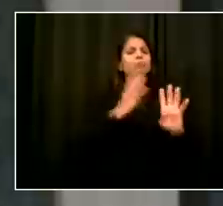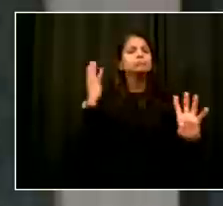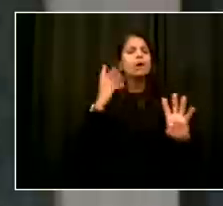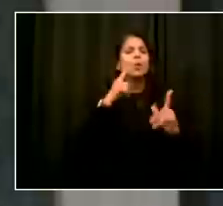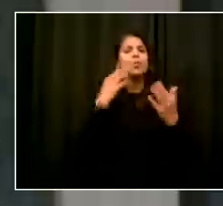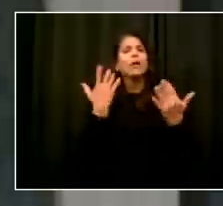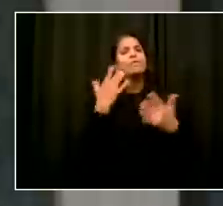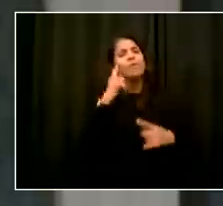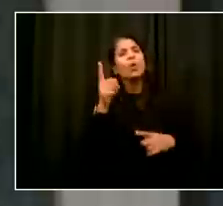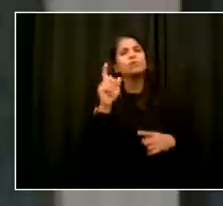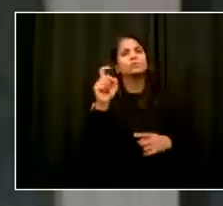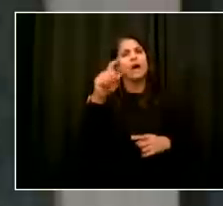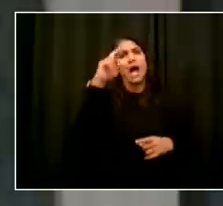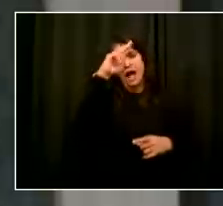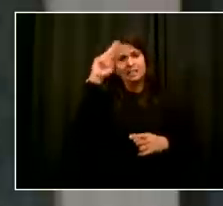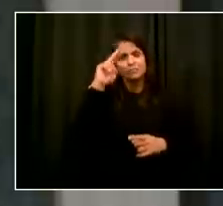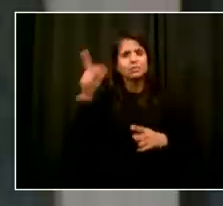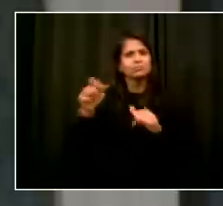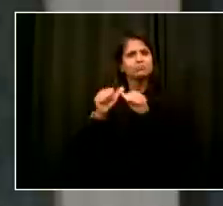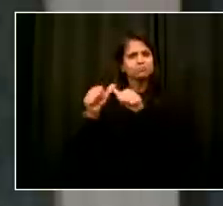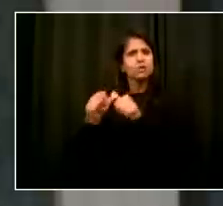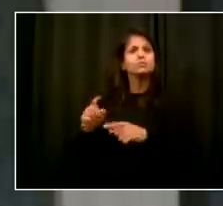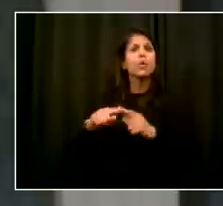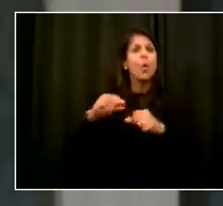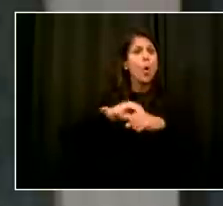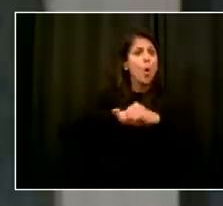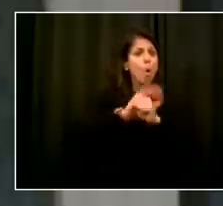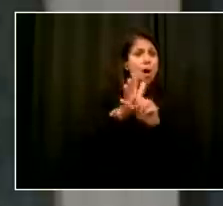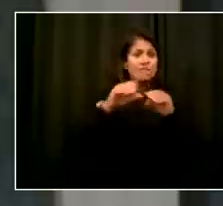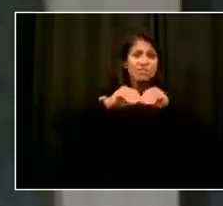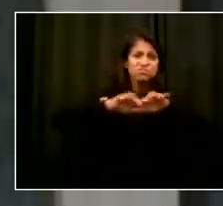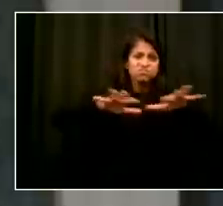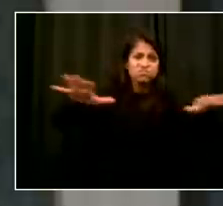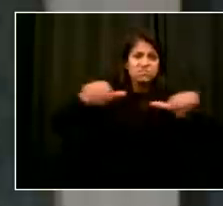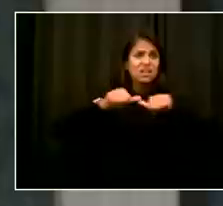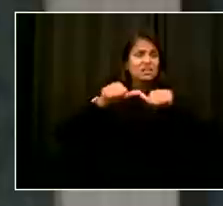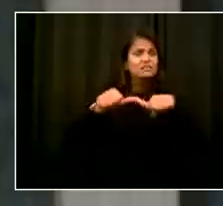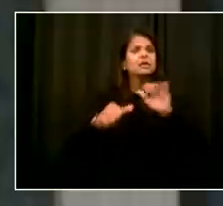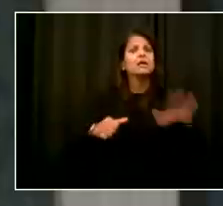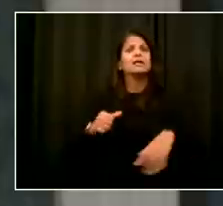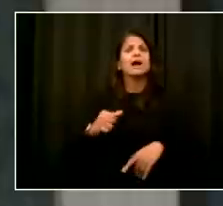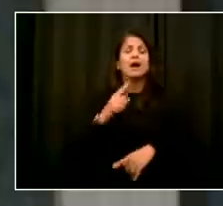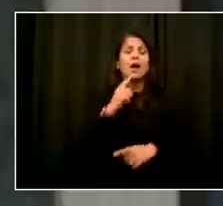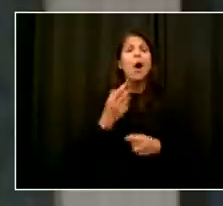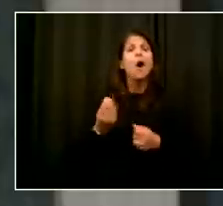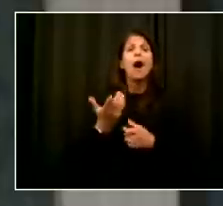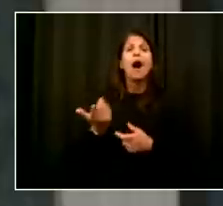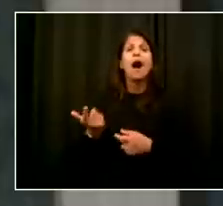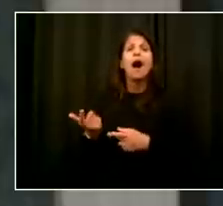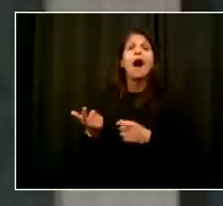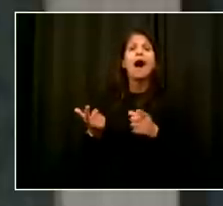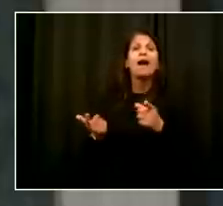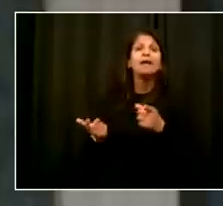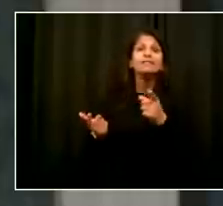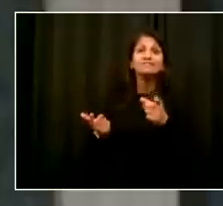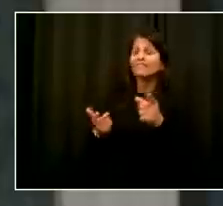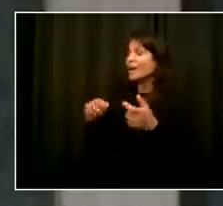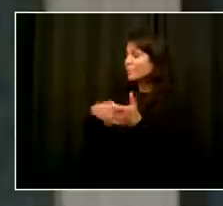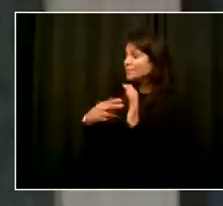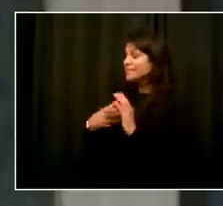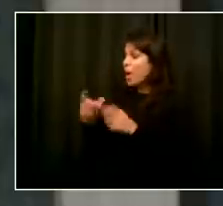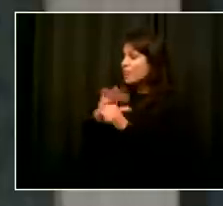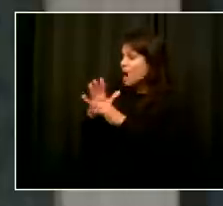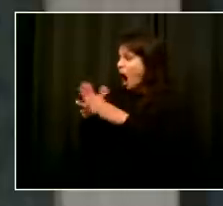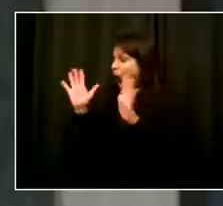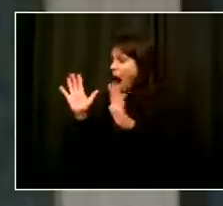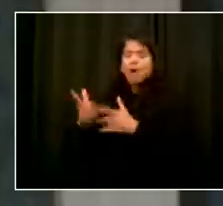much appreciate the mayor's leadership in this. We look forward to working towards these 50 prizes that the mayor talked about, and